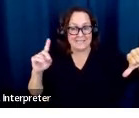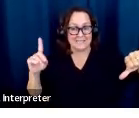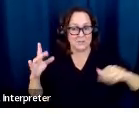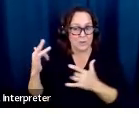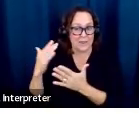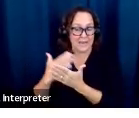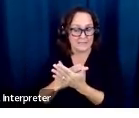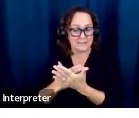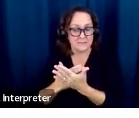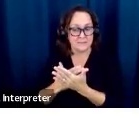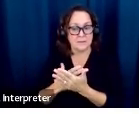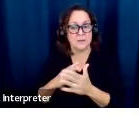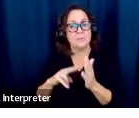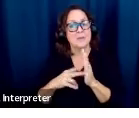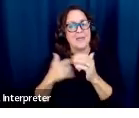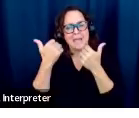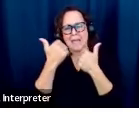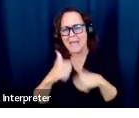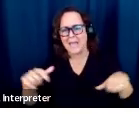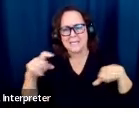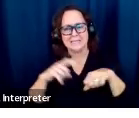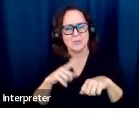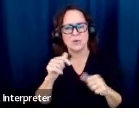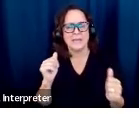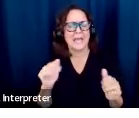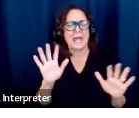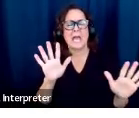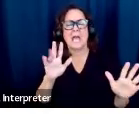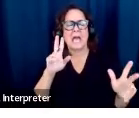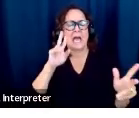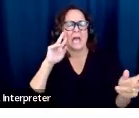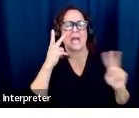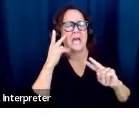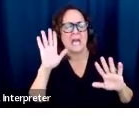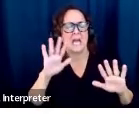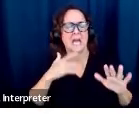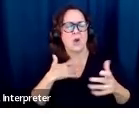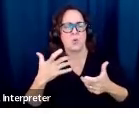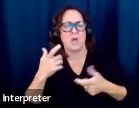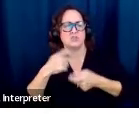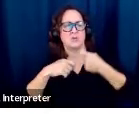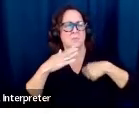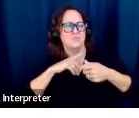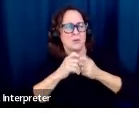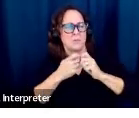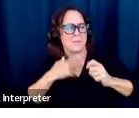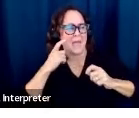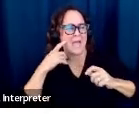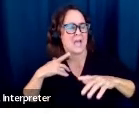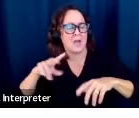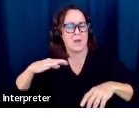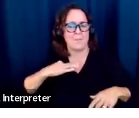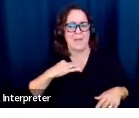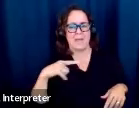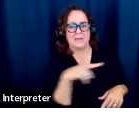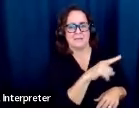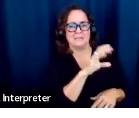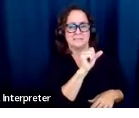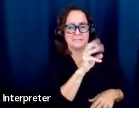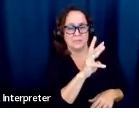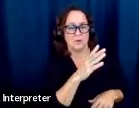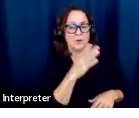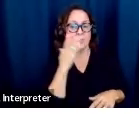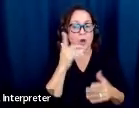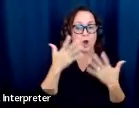waiting list, at any point you can change your mind and decide to apply for the CSW. And because you are already on